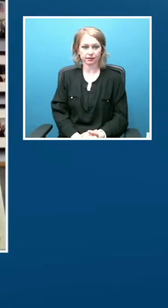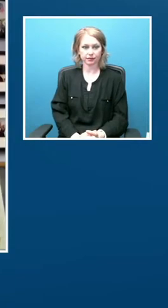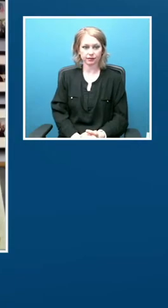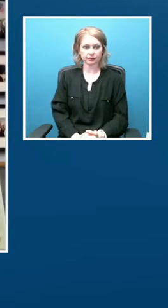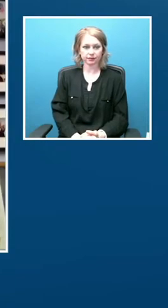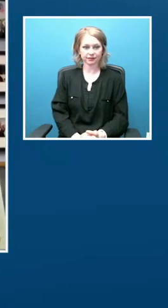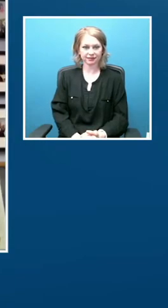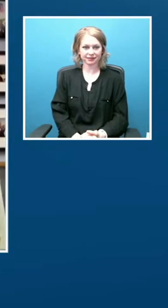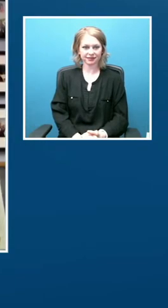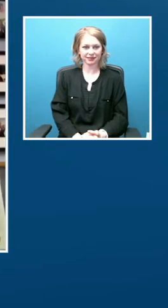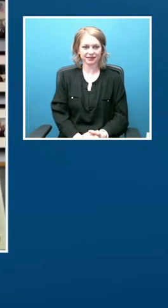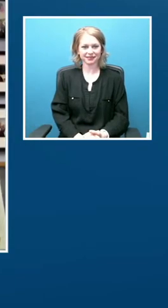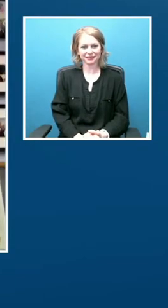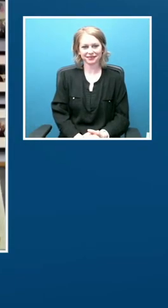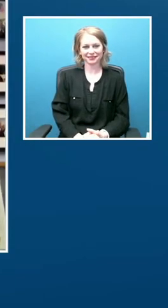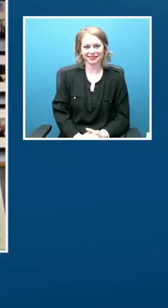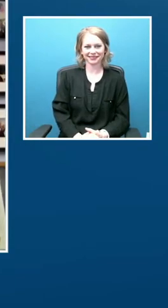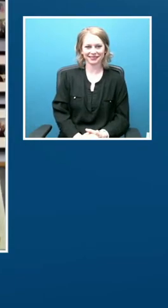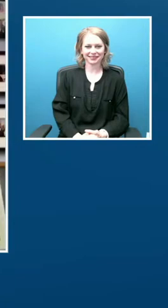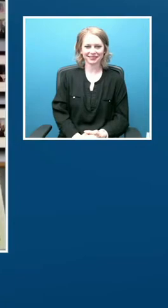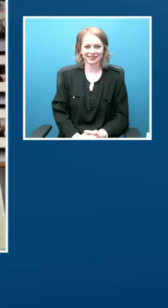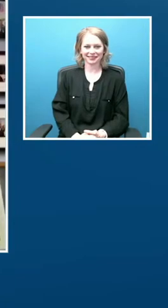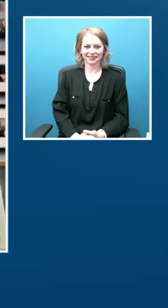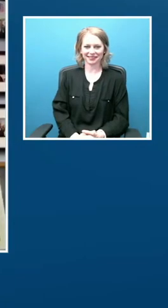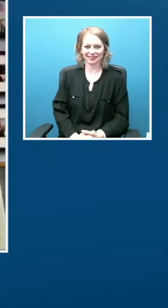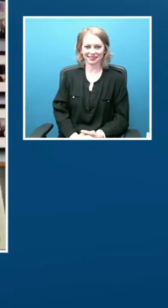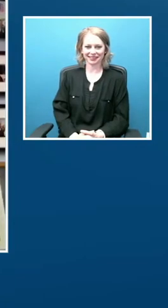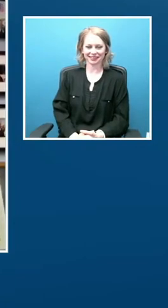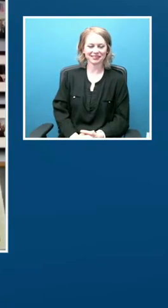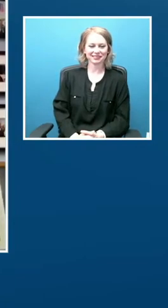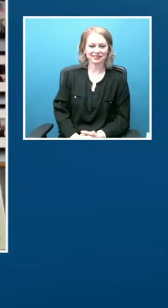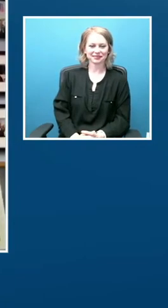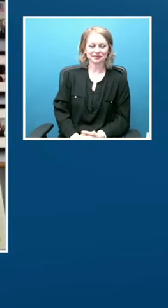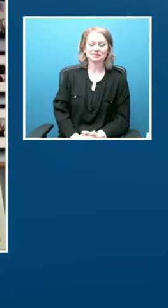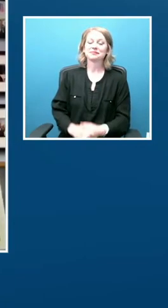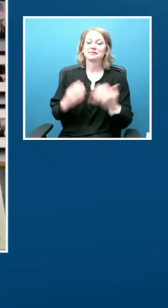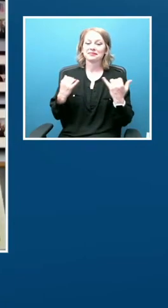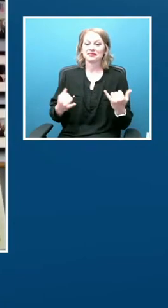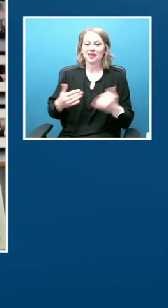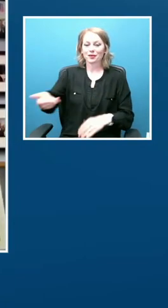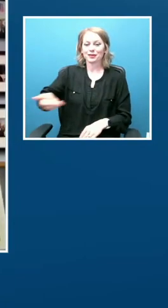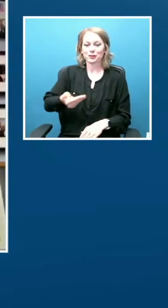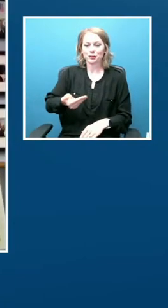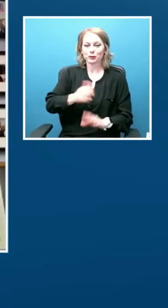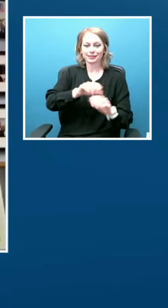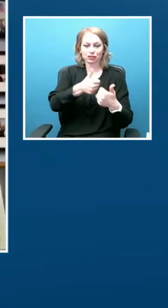No objections. All right, sir. Okay, introducing the challenge party.